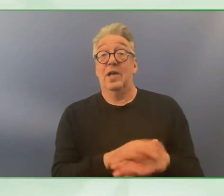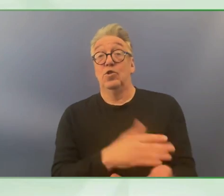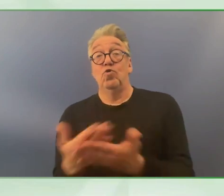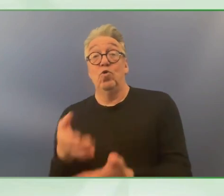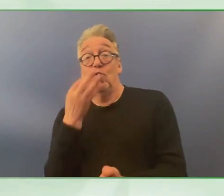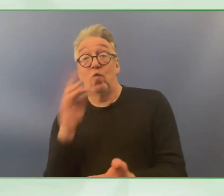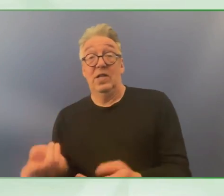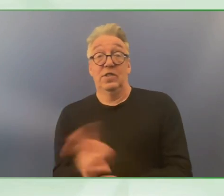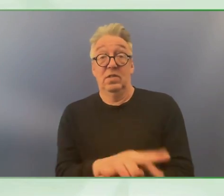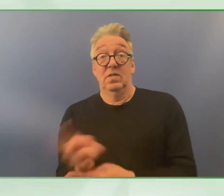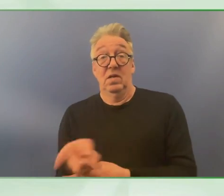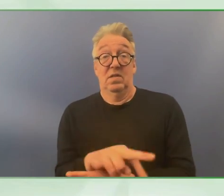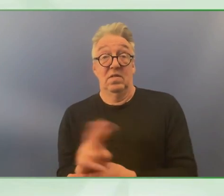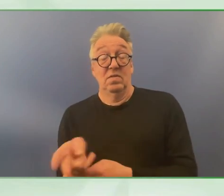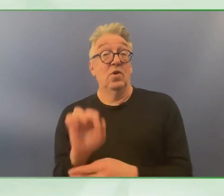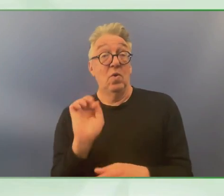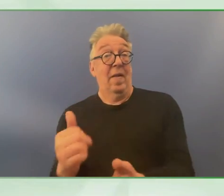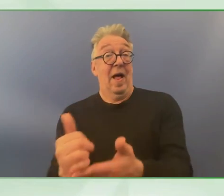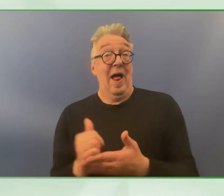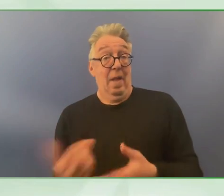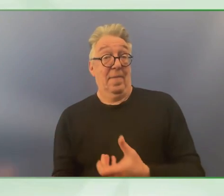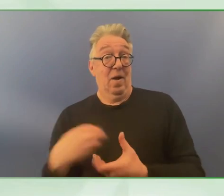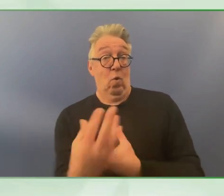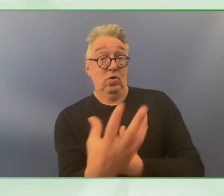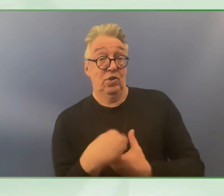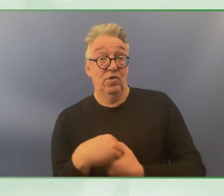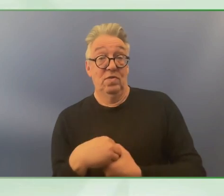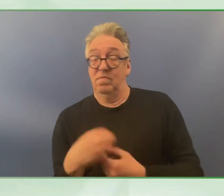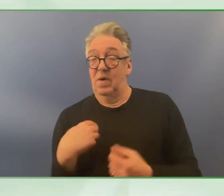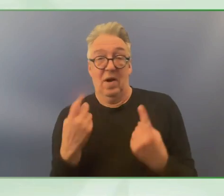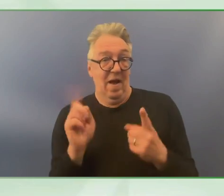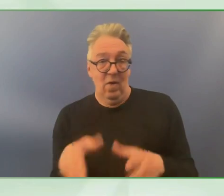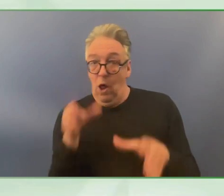for inclusion, but I think, yeah, we have to learn more about it and adapt.